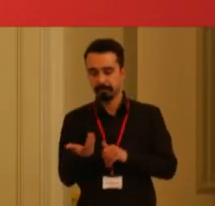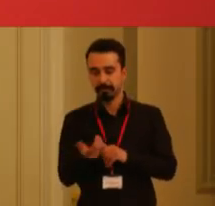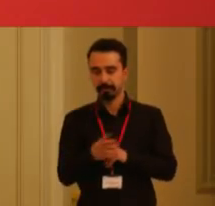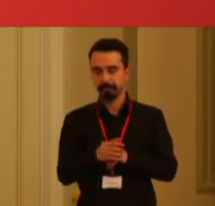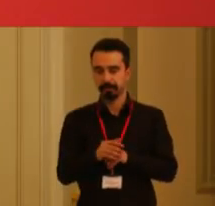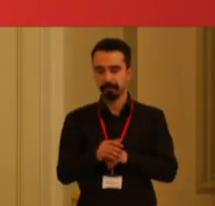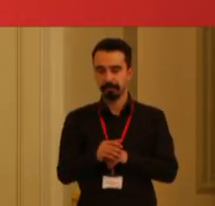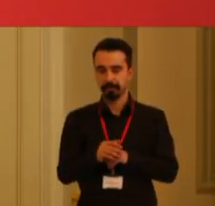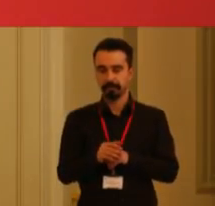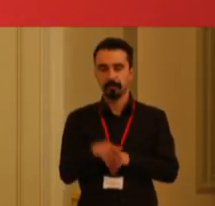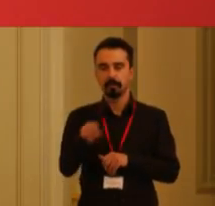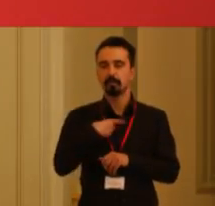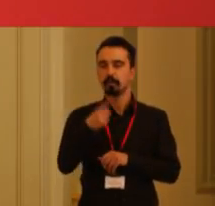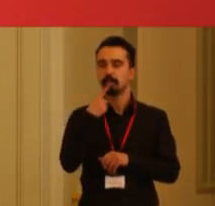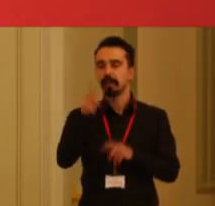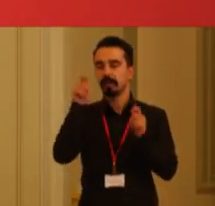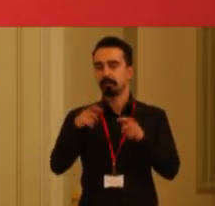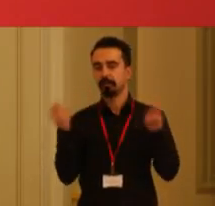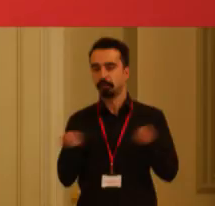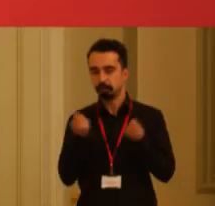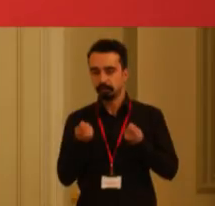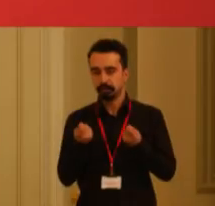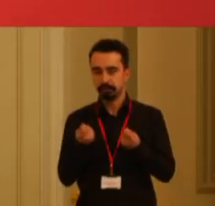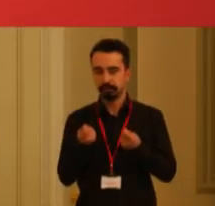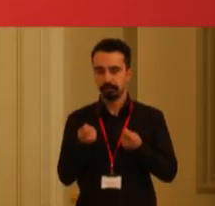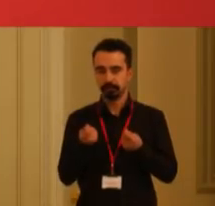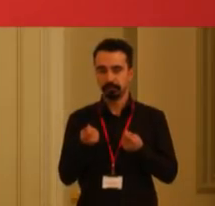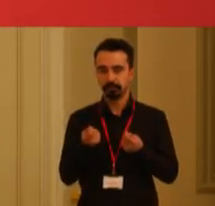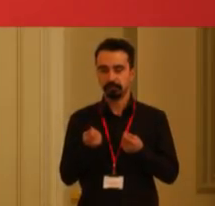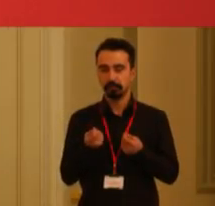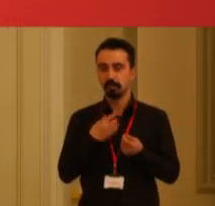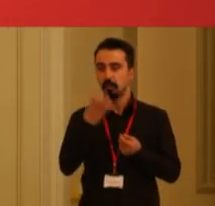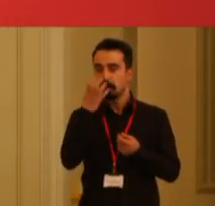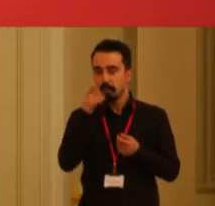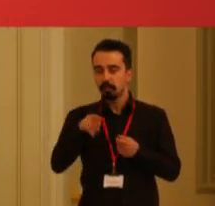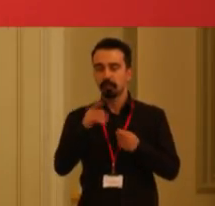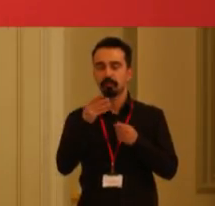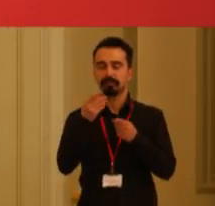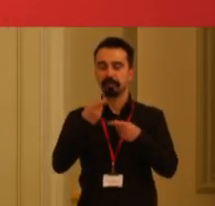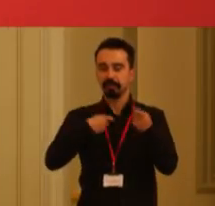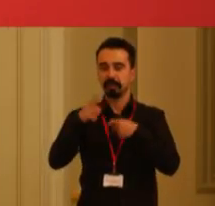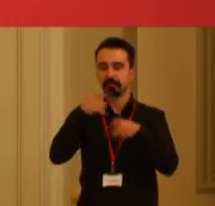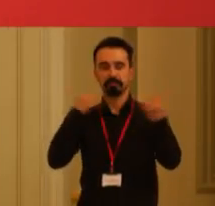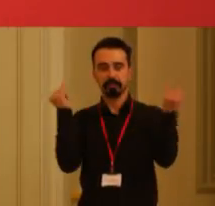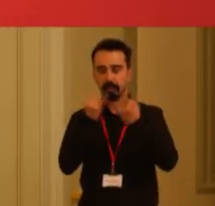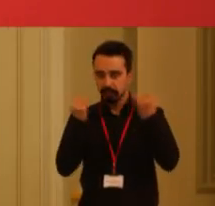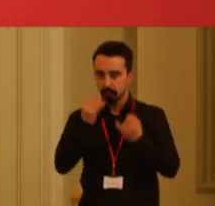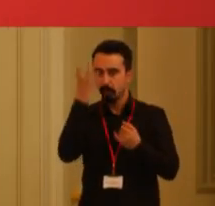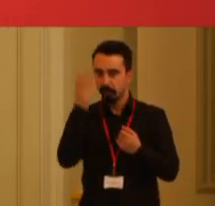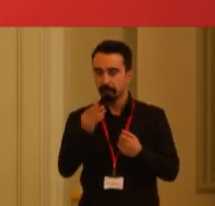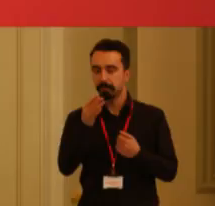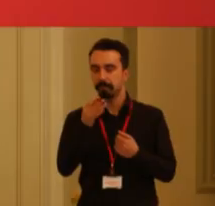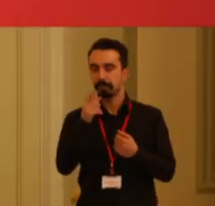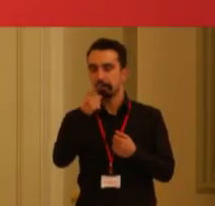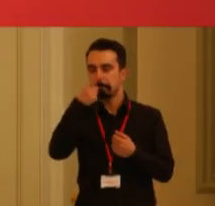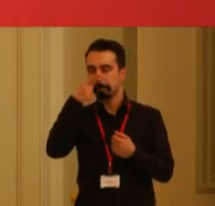marriage is holy according to Islamic lifestyle. We need to get over this. We do this like